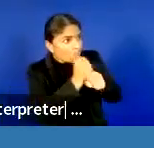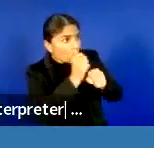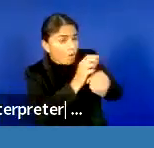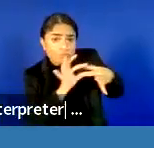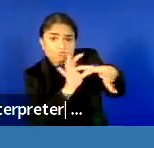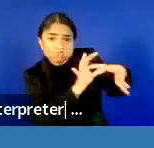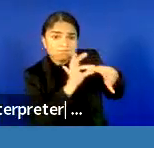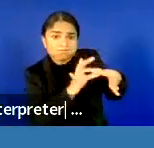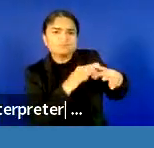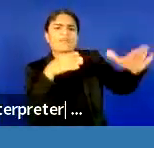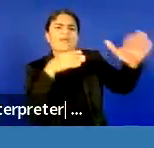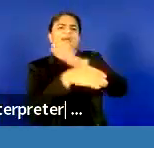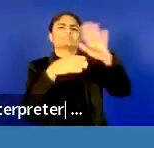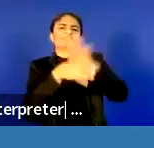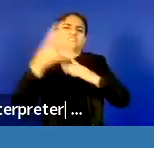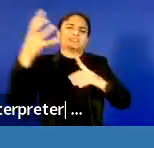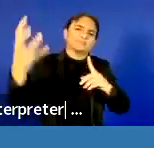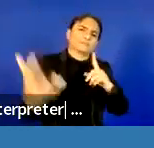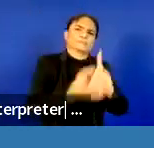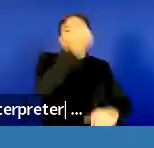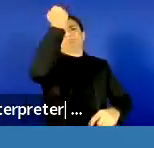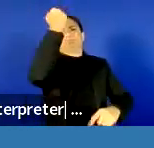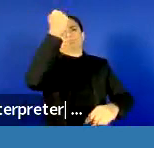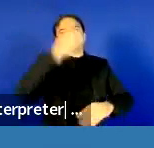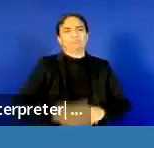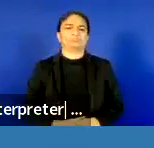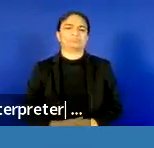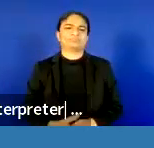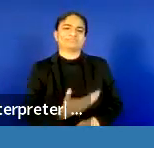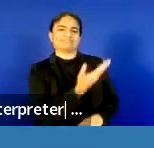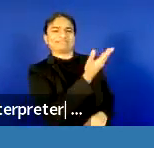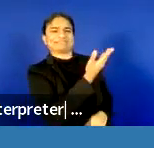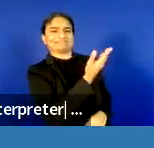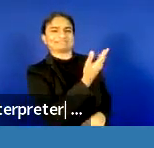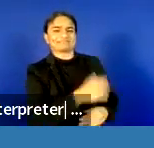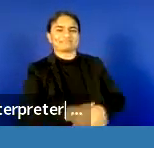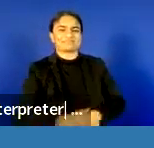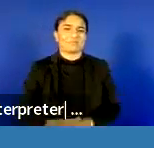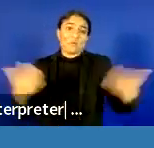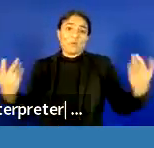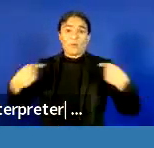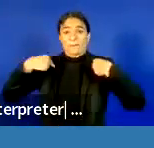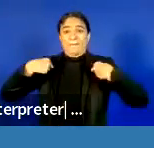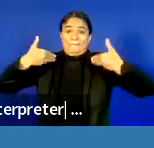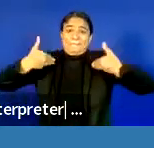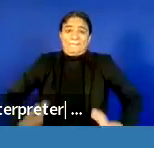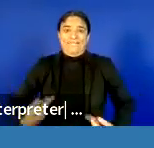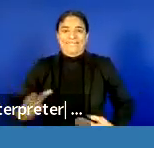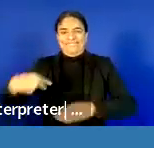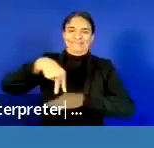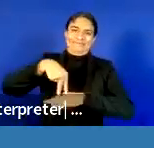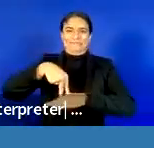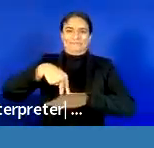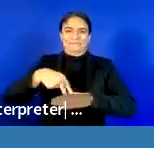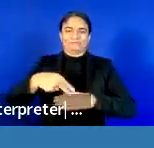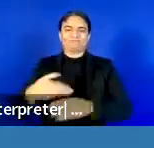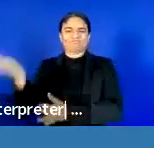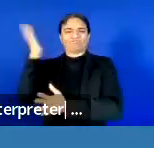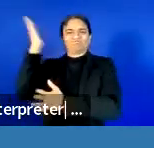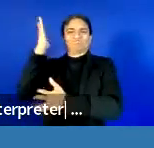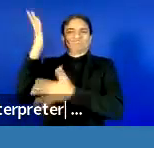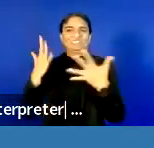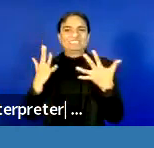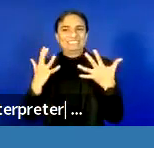please. So it's a slide of me during the opening session, opening ceremonies, and I just would like to thank